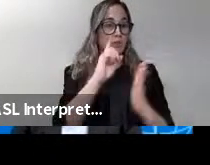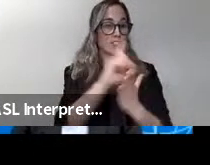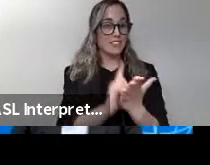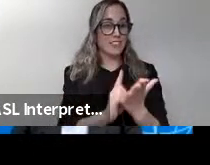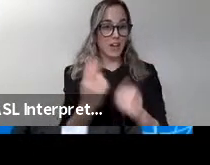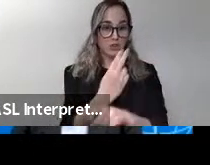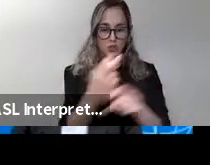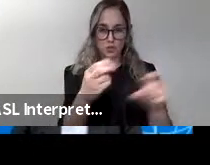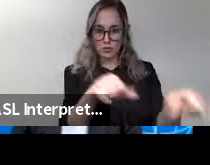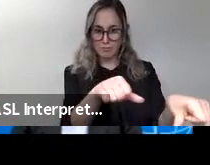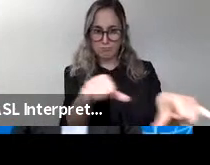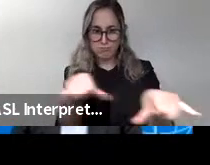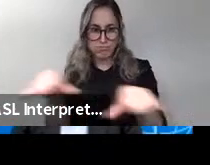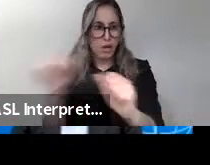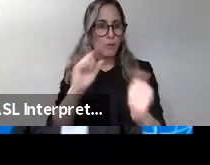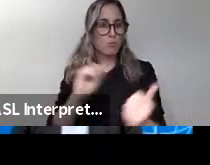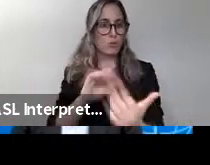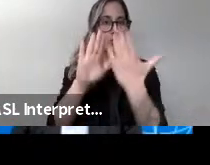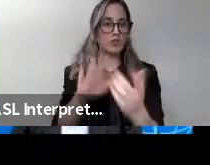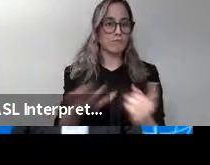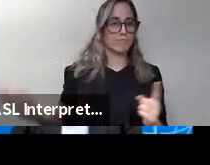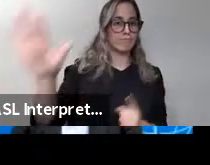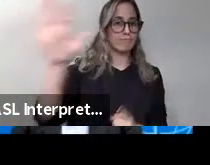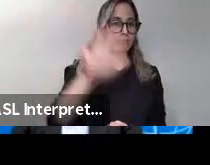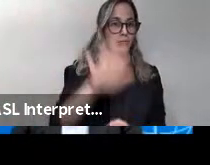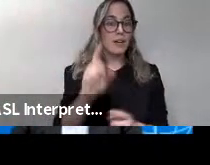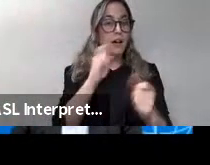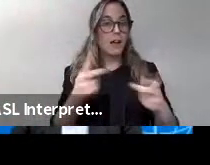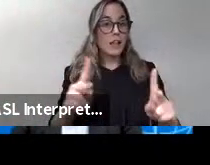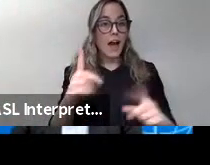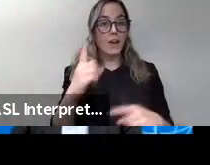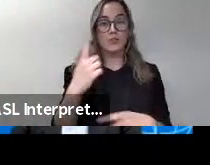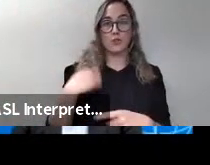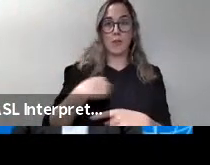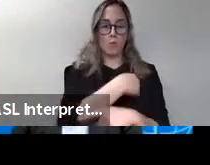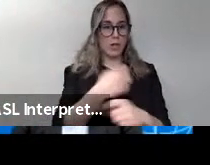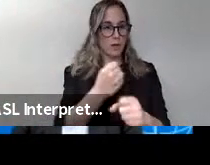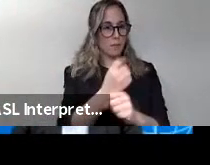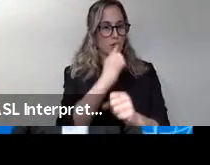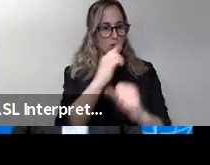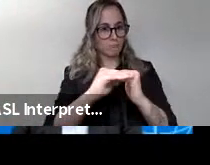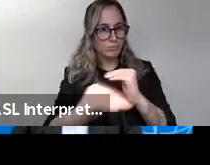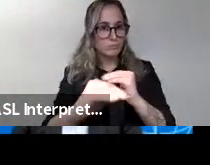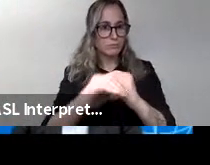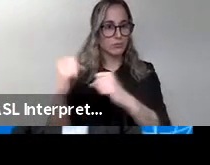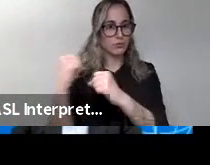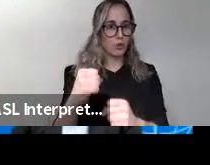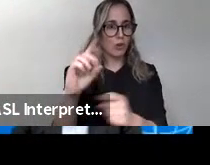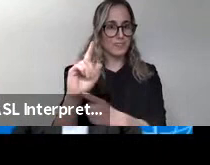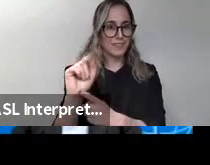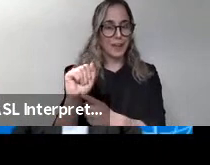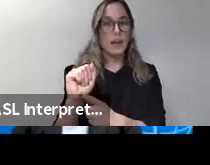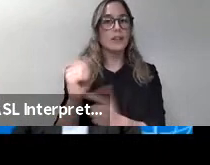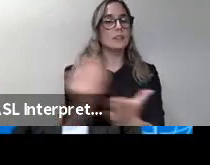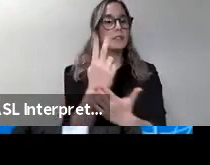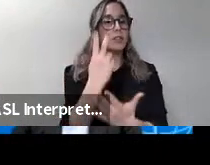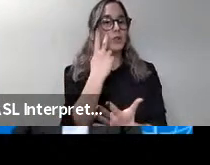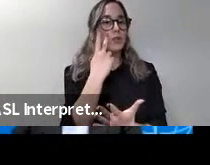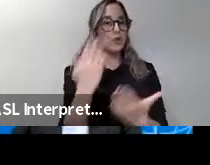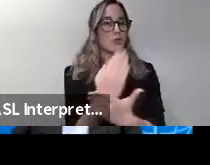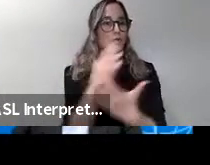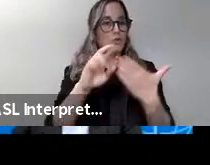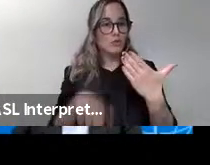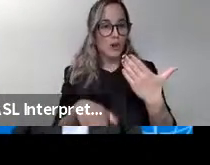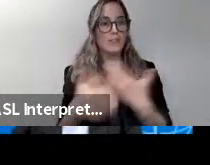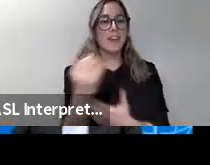each airport community surveyed. This has allowed for an enhanced ability to provide additional statistical information about new results, such as the